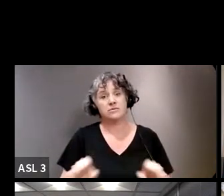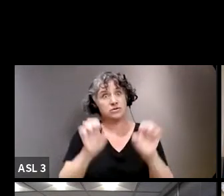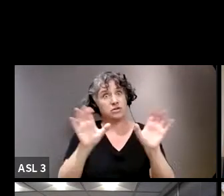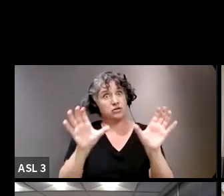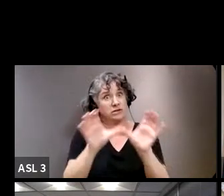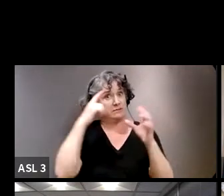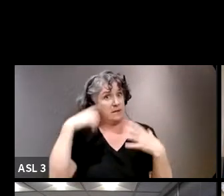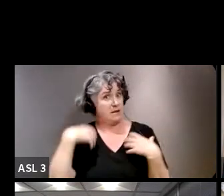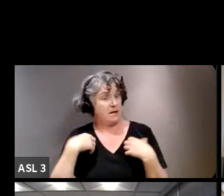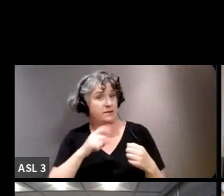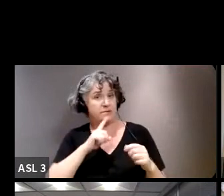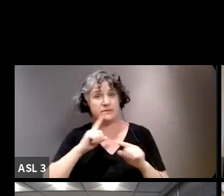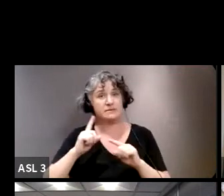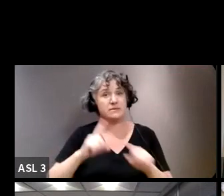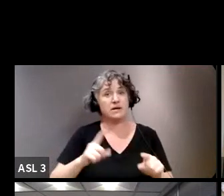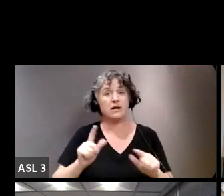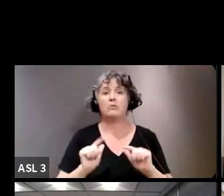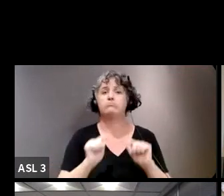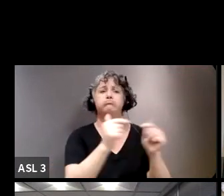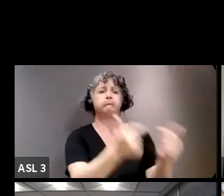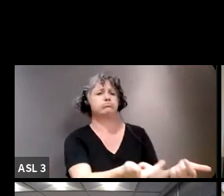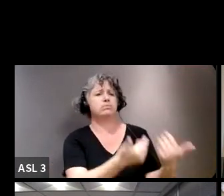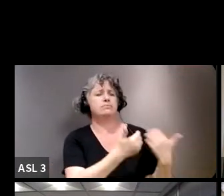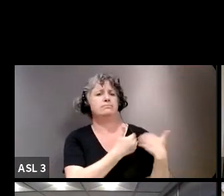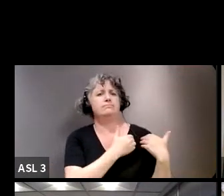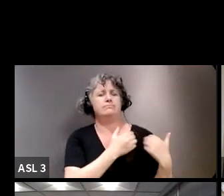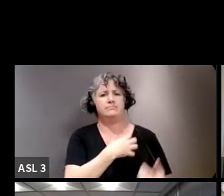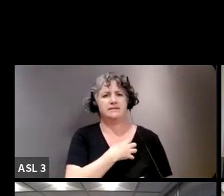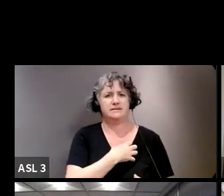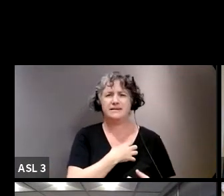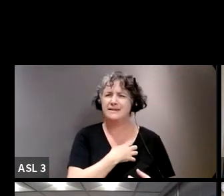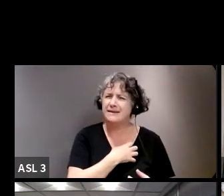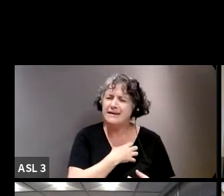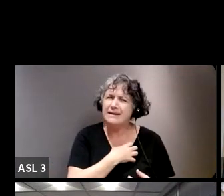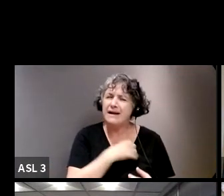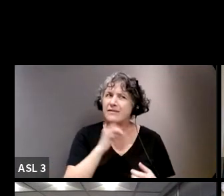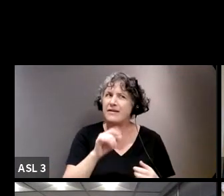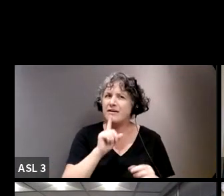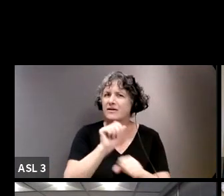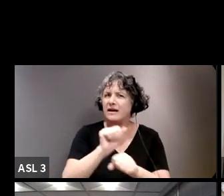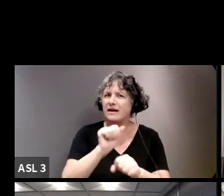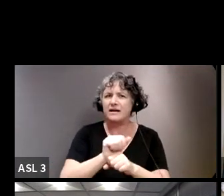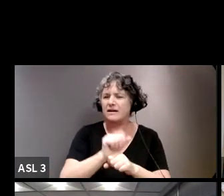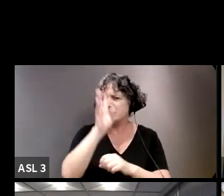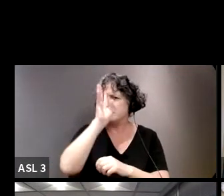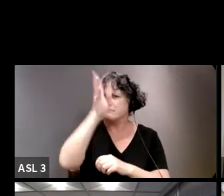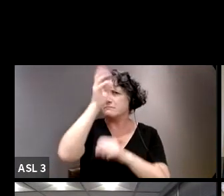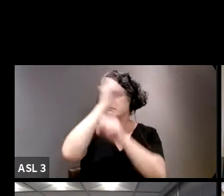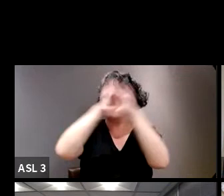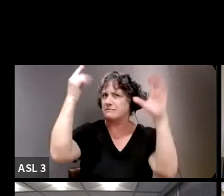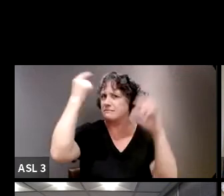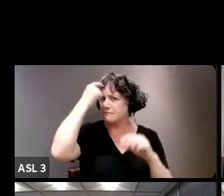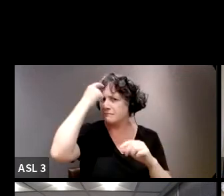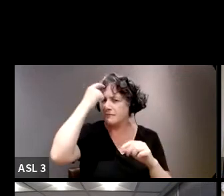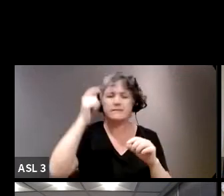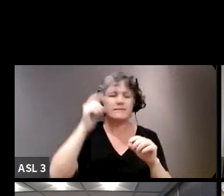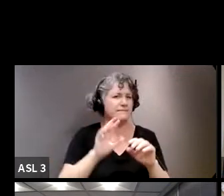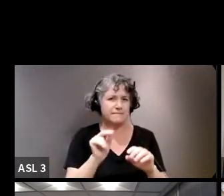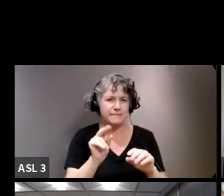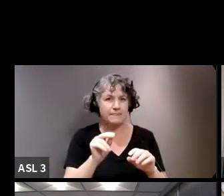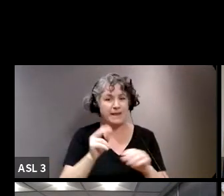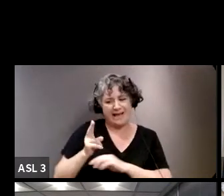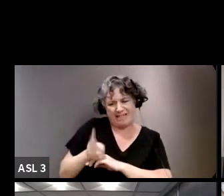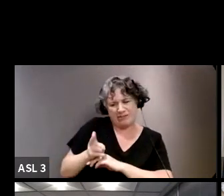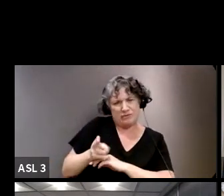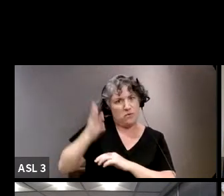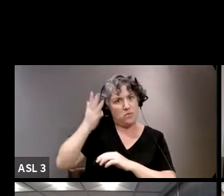response has simply fallen on the lap of the police that reality actually has been constructed it has a historical context rooted in